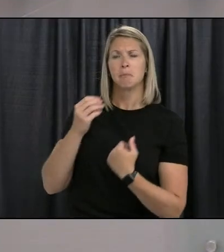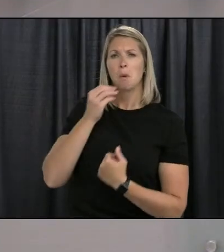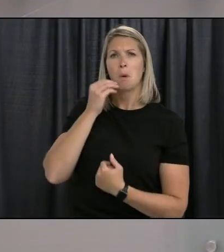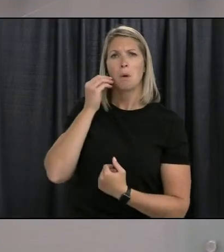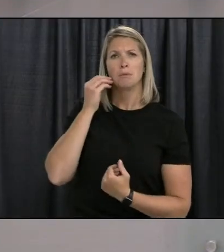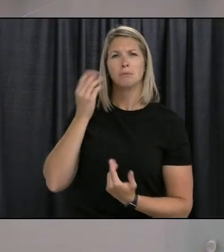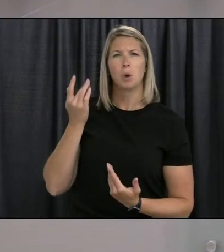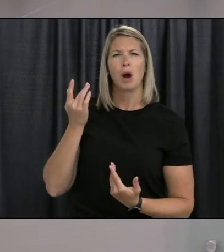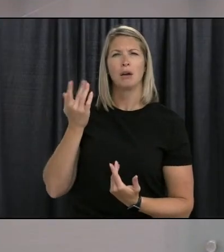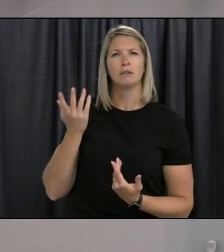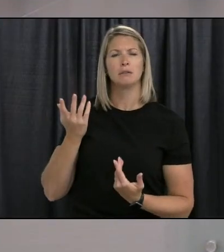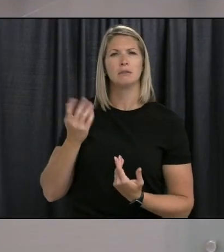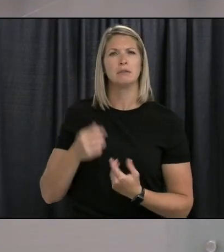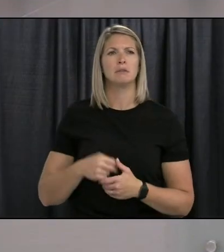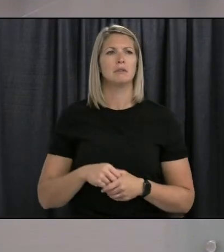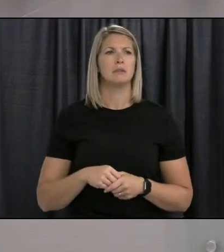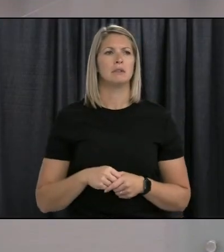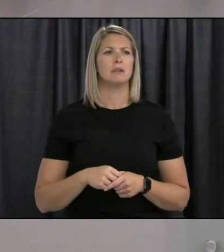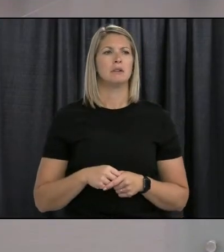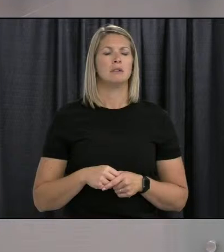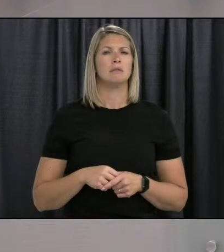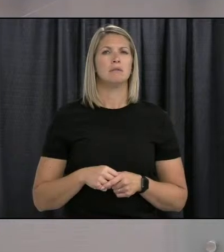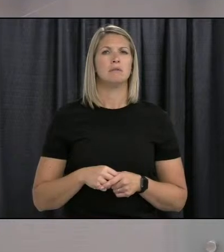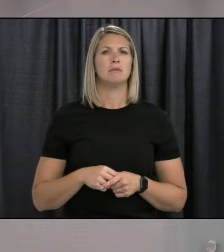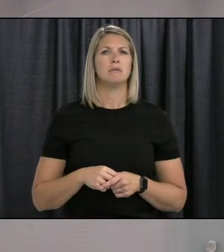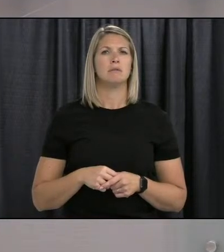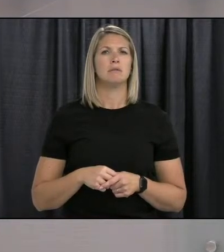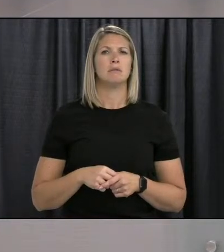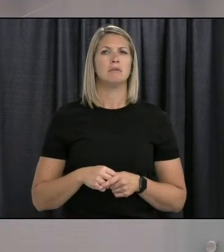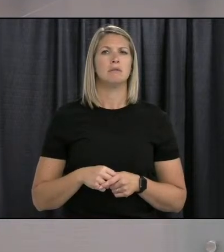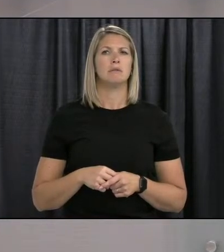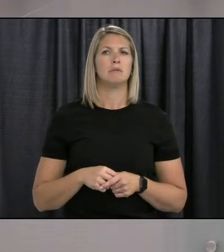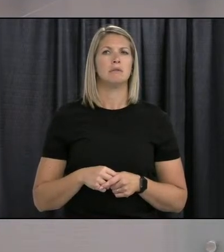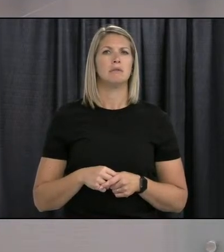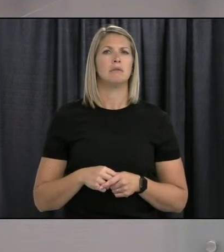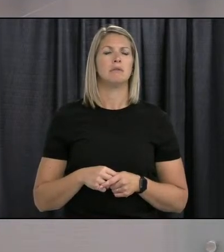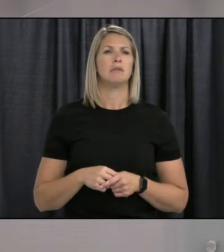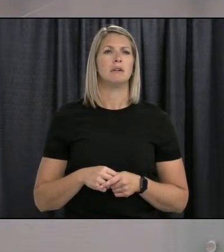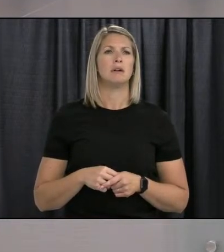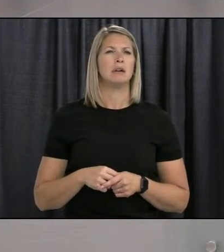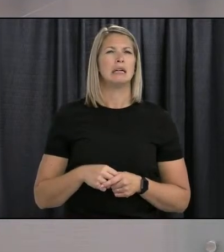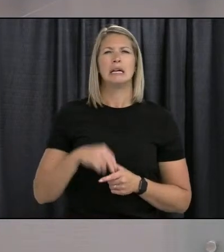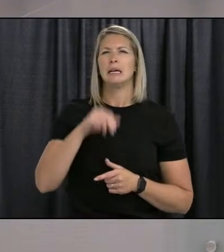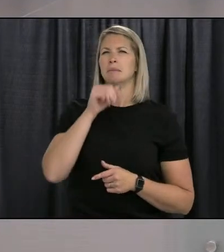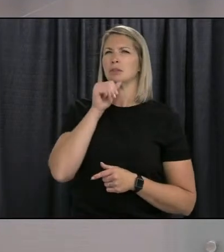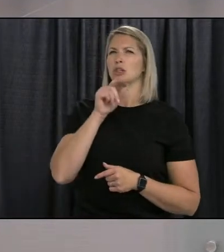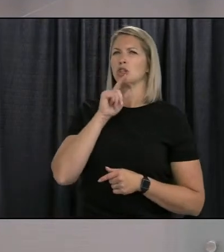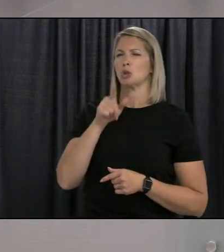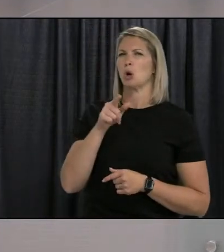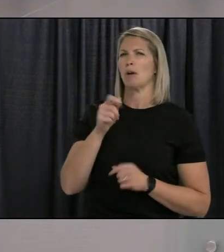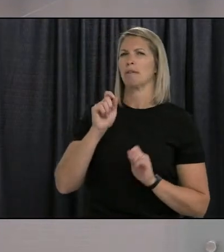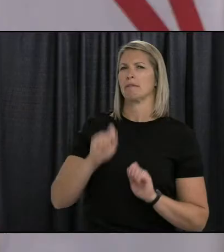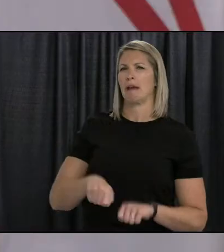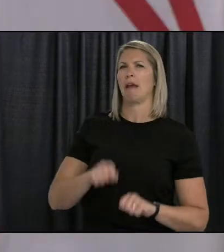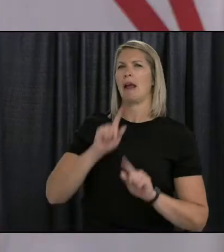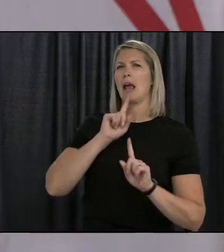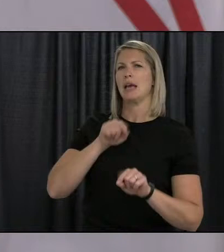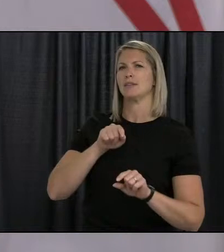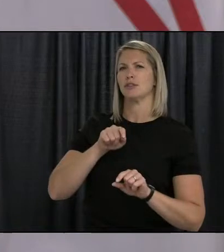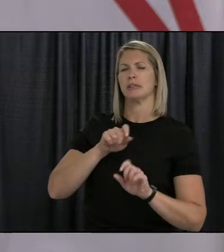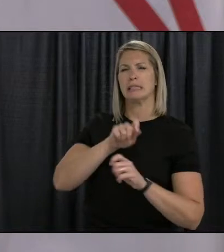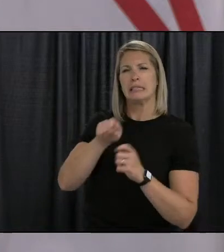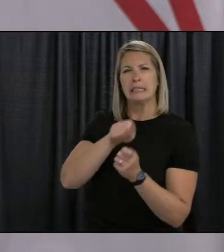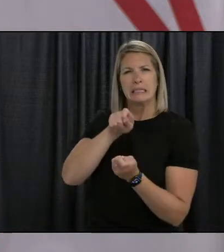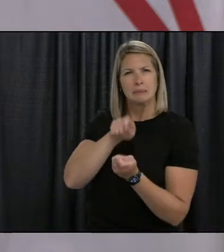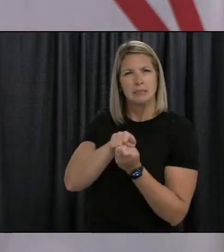So I don't know that that's, to speak to it as a group of people. I'm not sure that we've had,